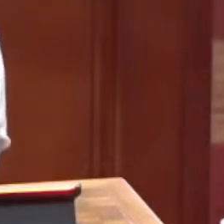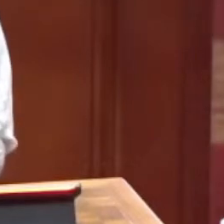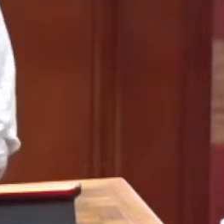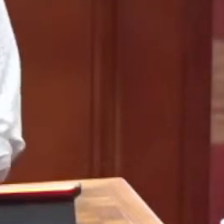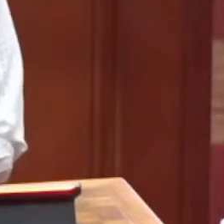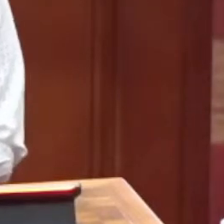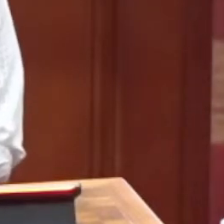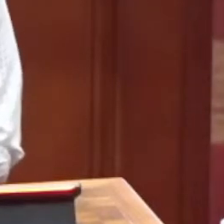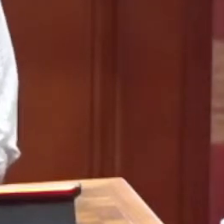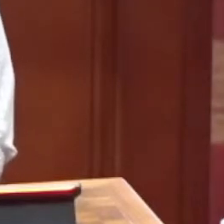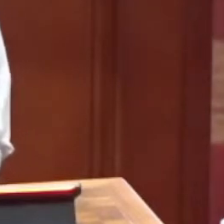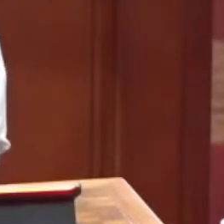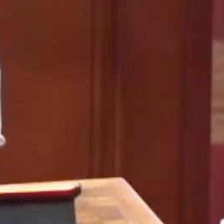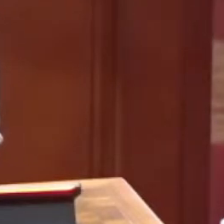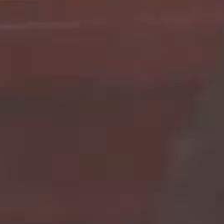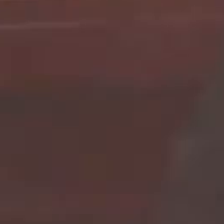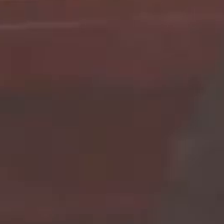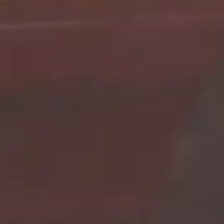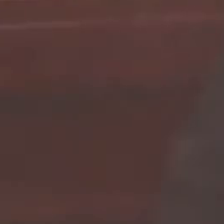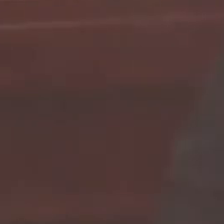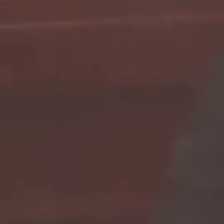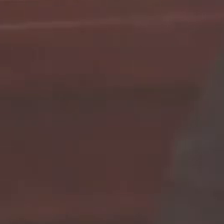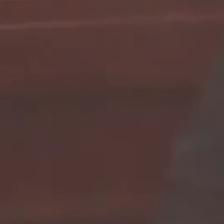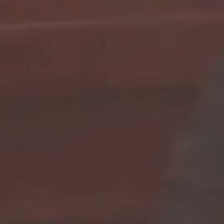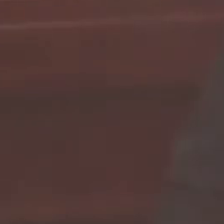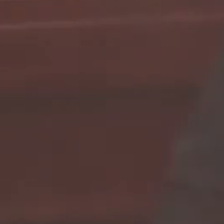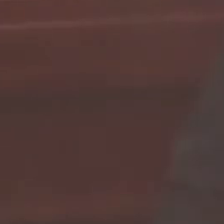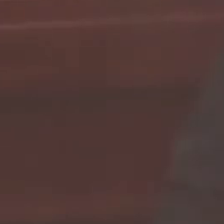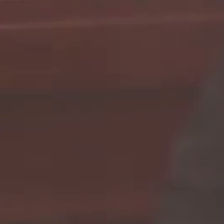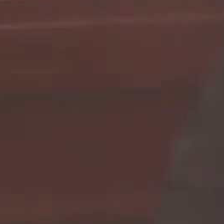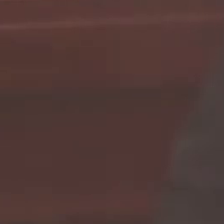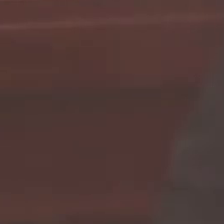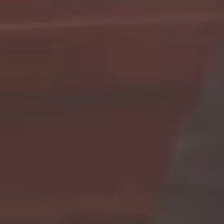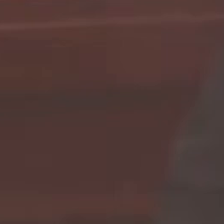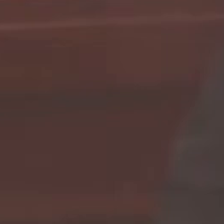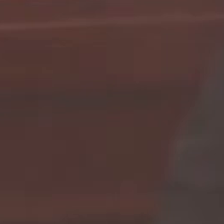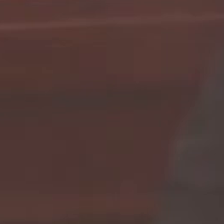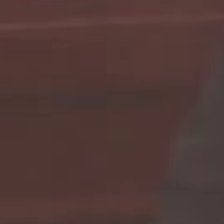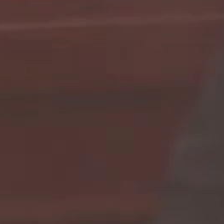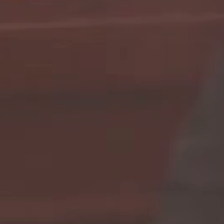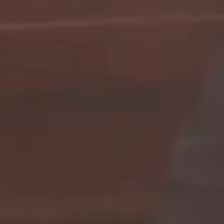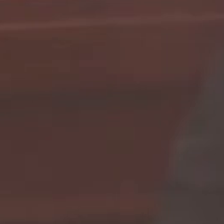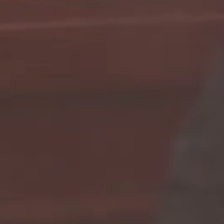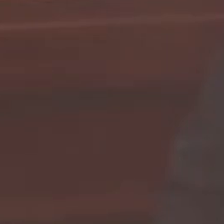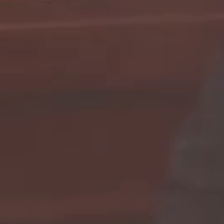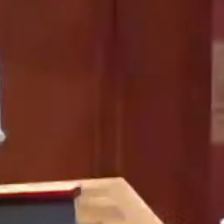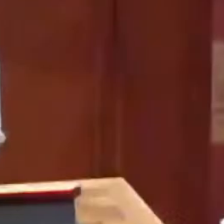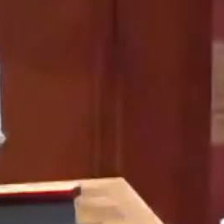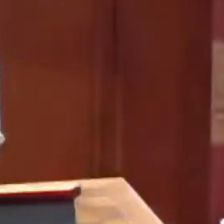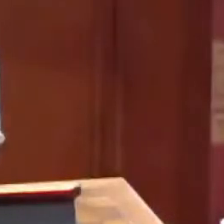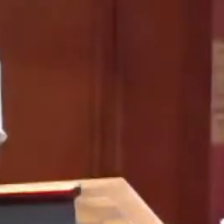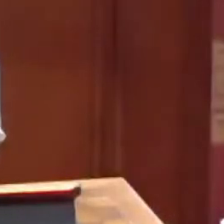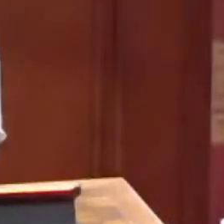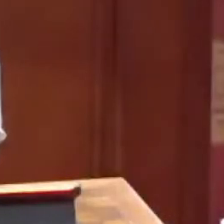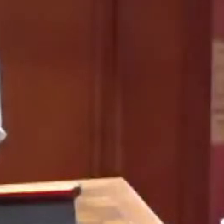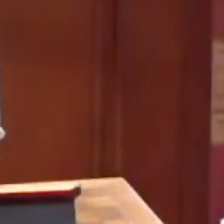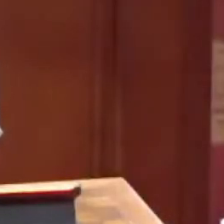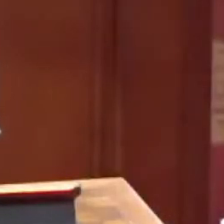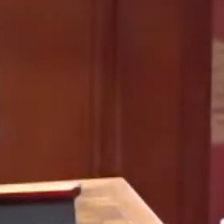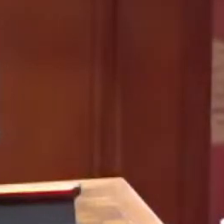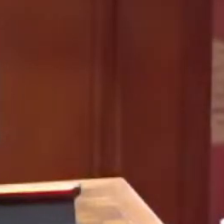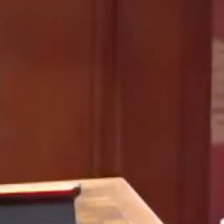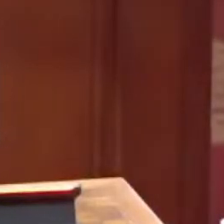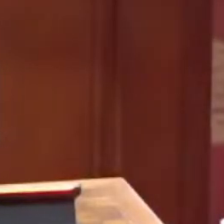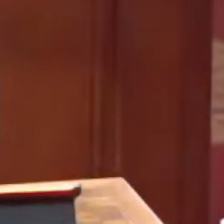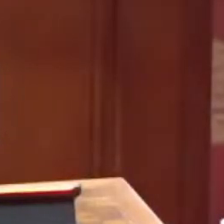deficit of 10.3 billion, 1.3% of GDP, against the 2023 half-year